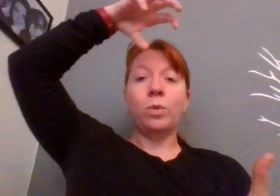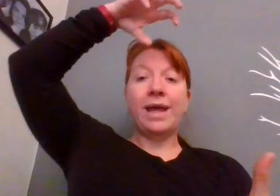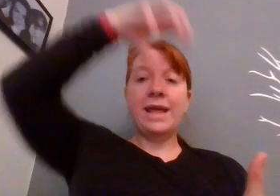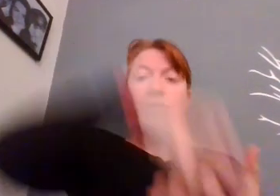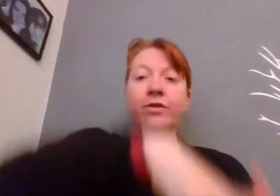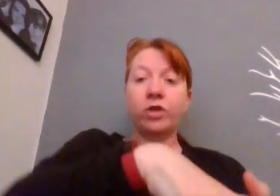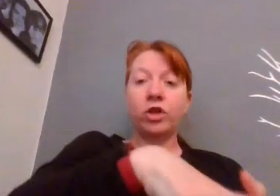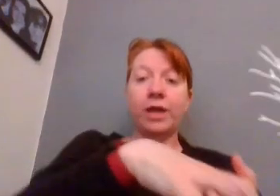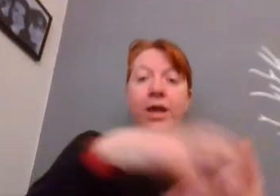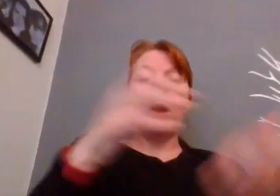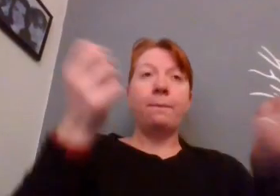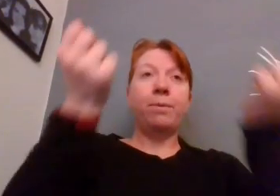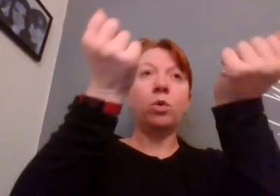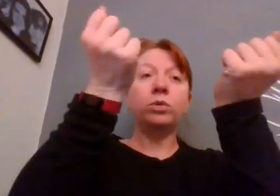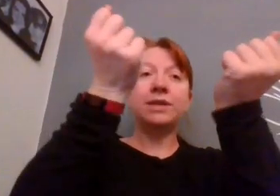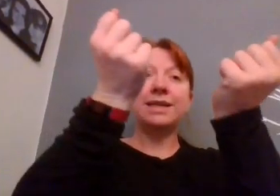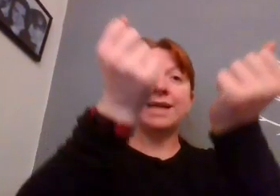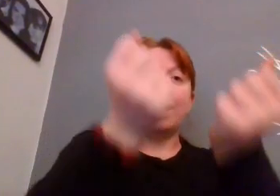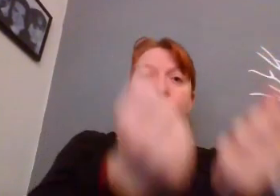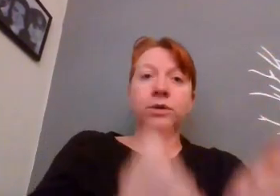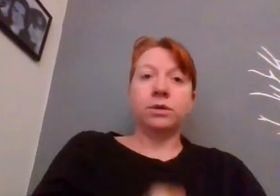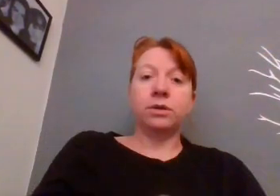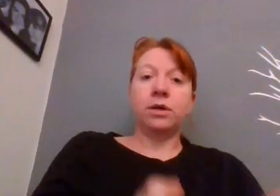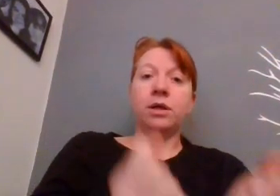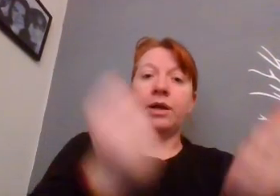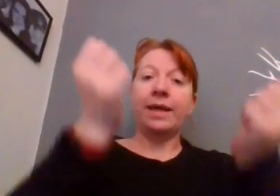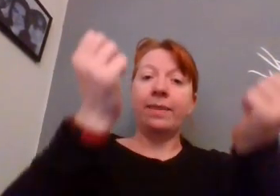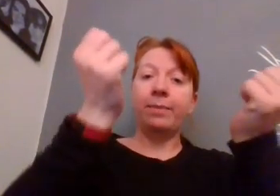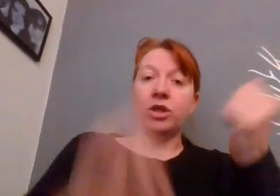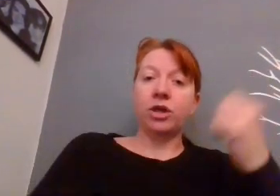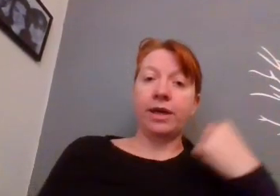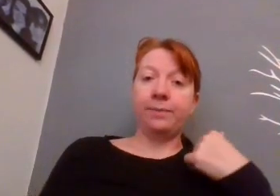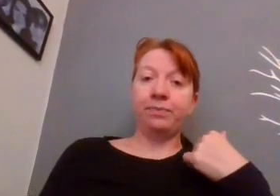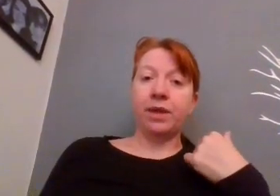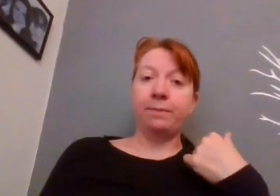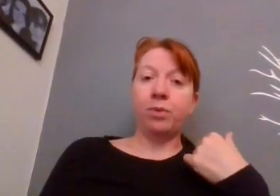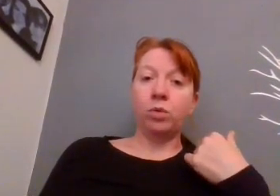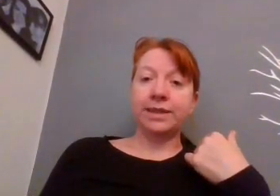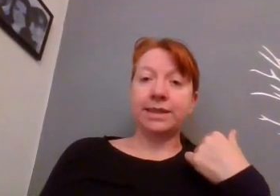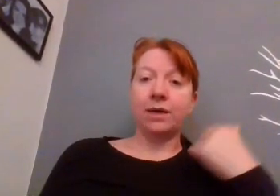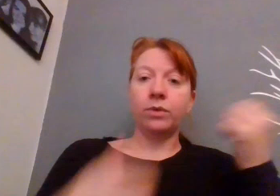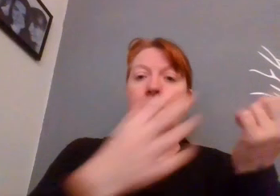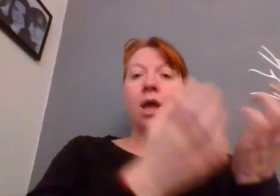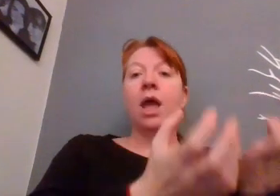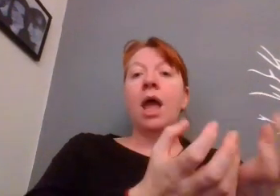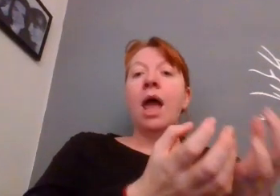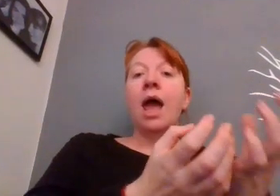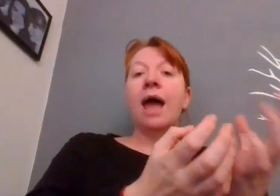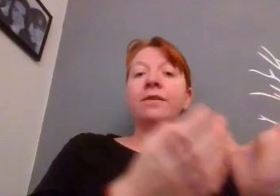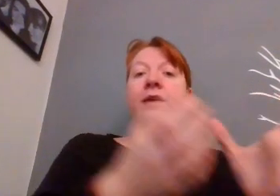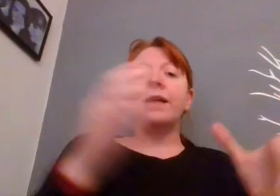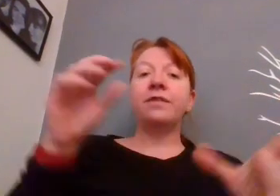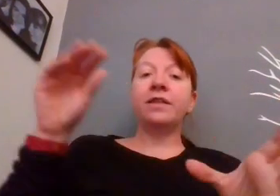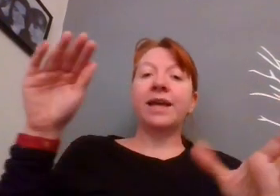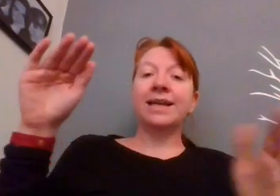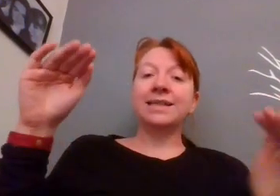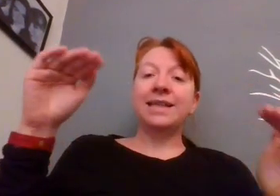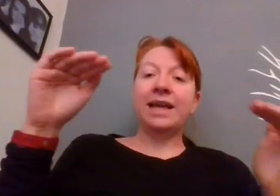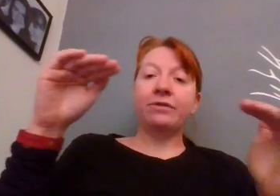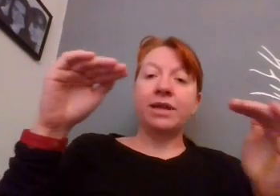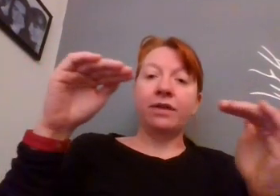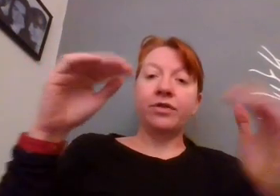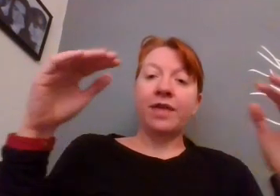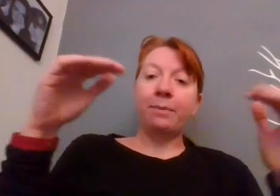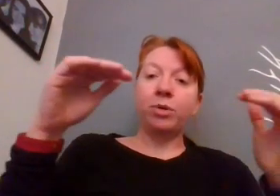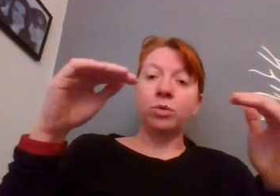bowling ball into the sheet pulls it down, like in the picture here. It pulls it down. And anything that gets